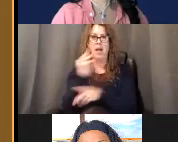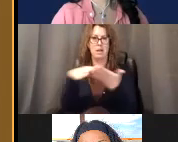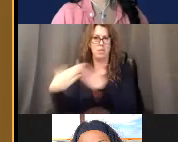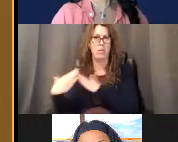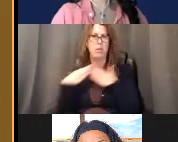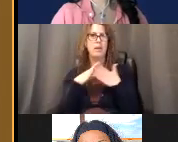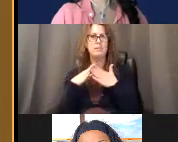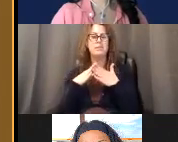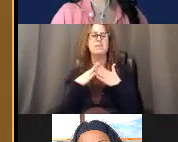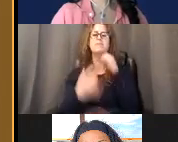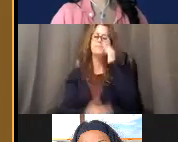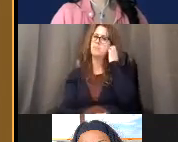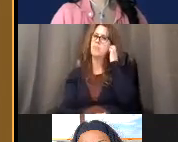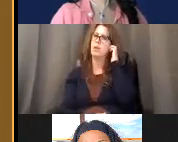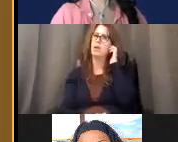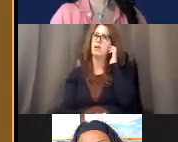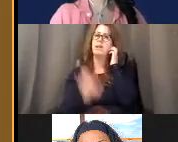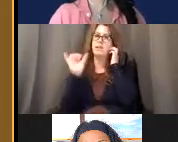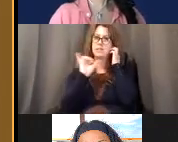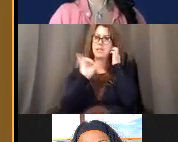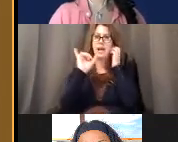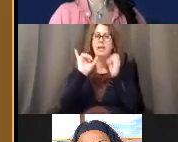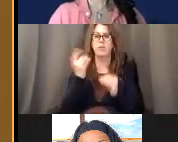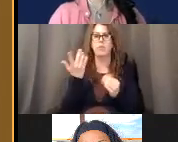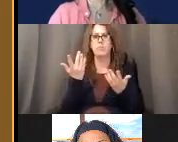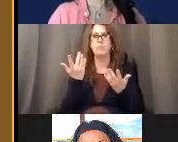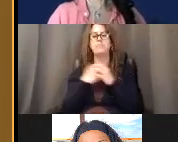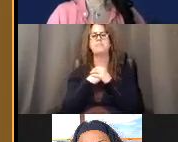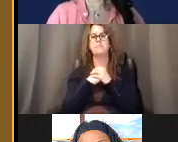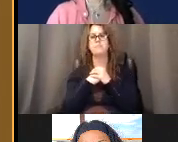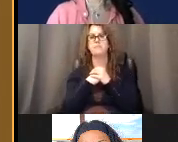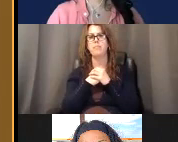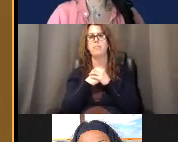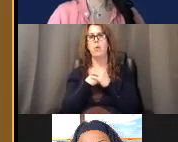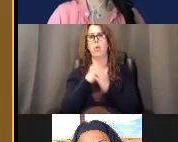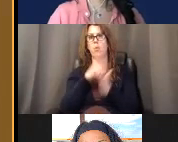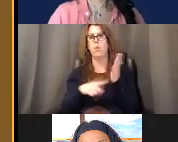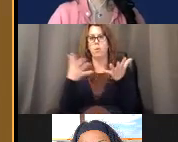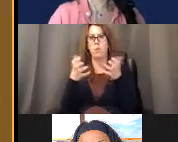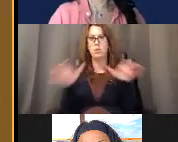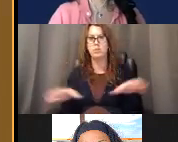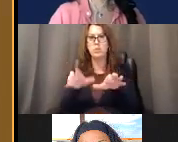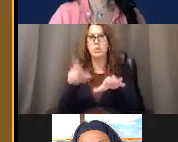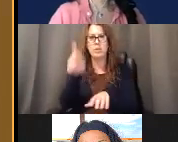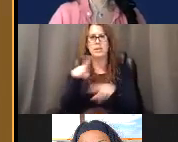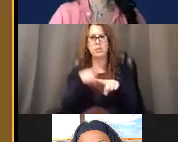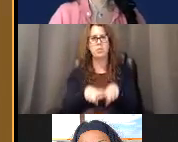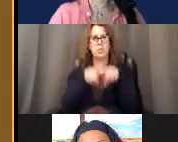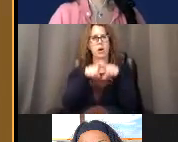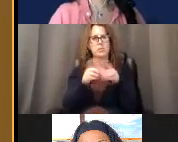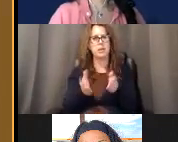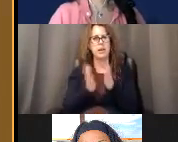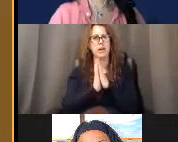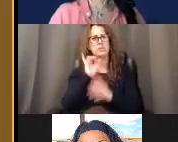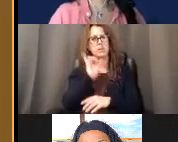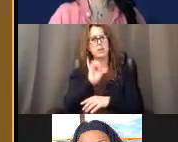then we kind of do it. It is really a pause point to say, well, why is that okay? And what they did in Ramsey was stop themselves.